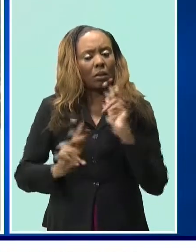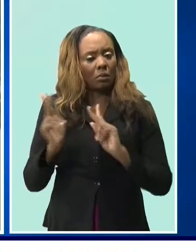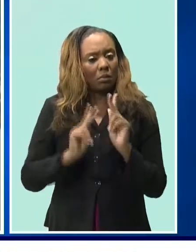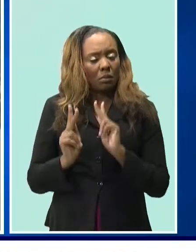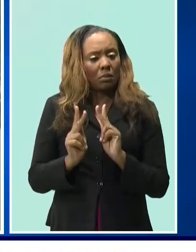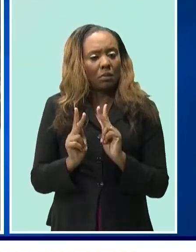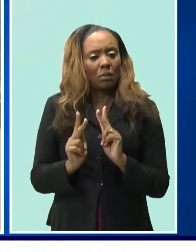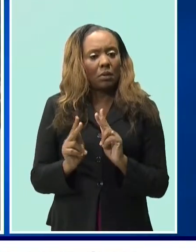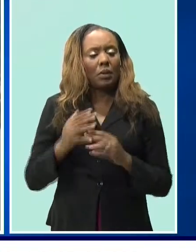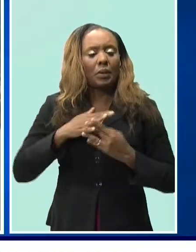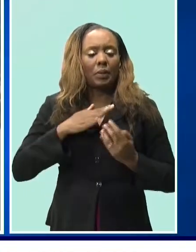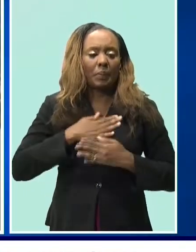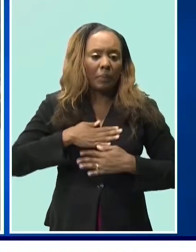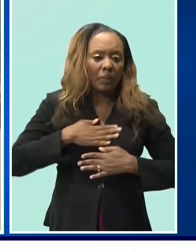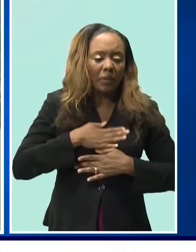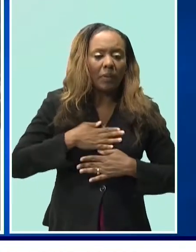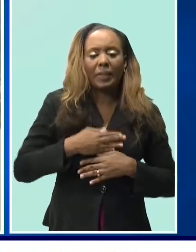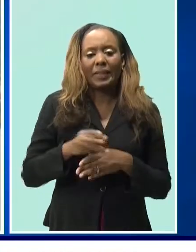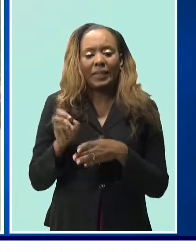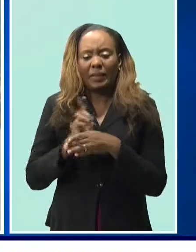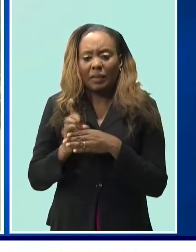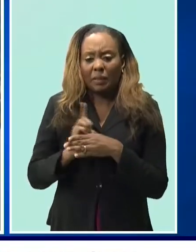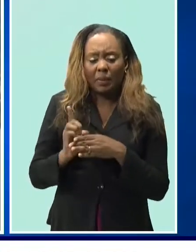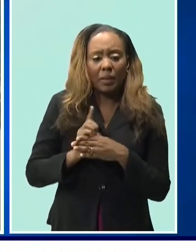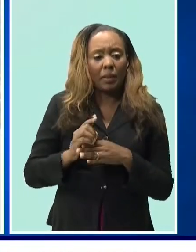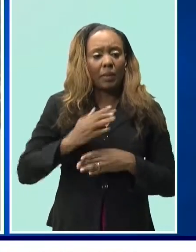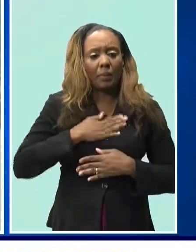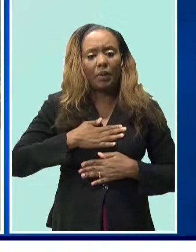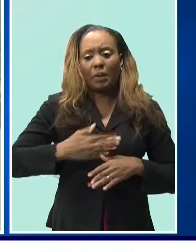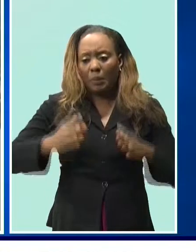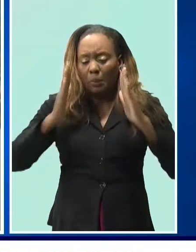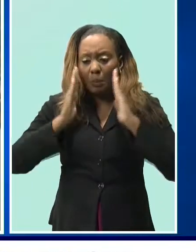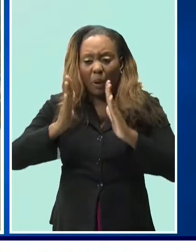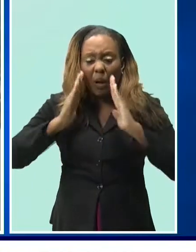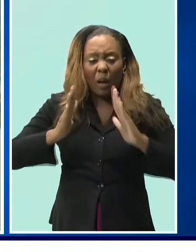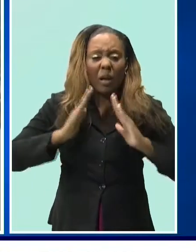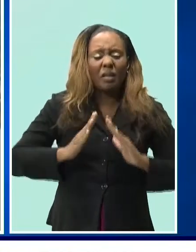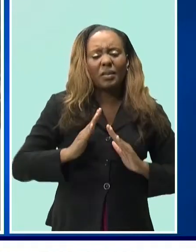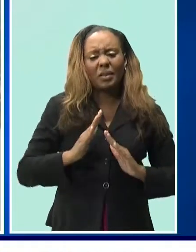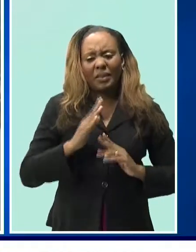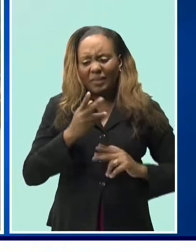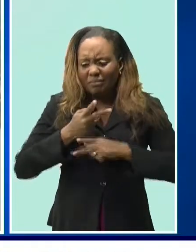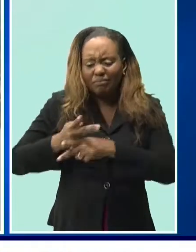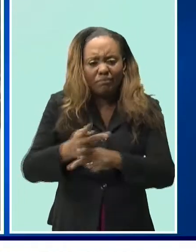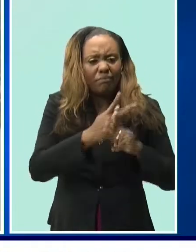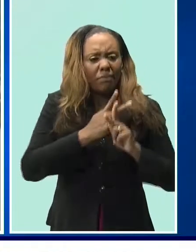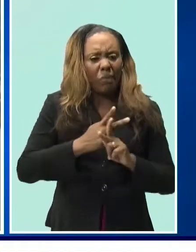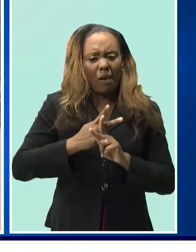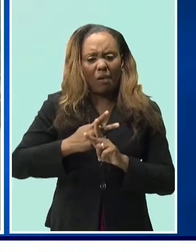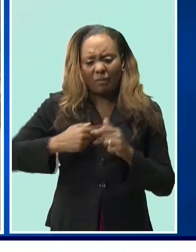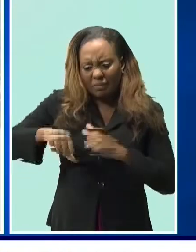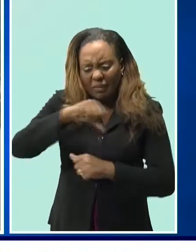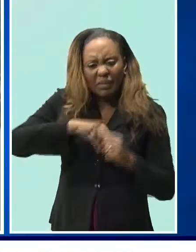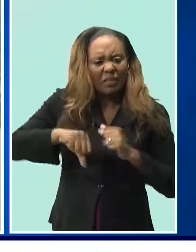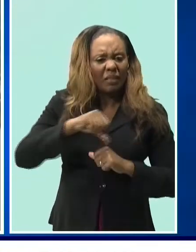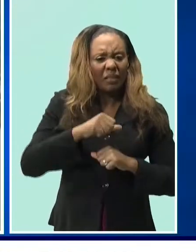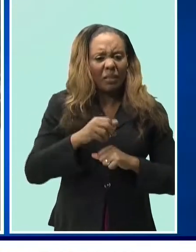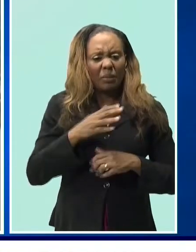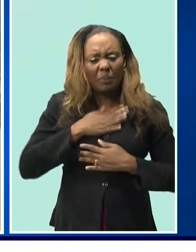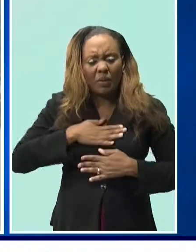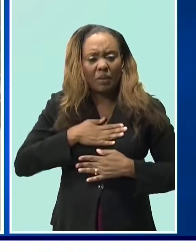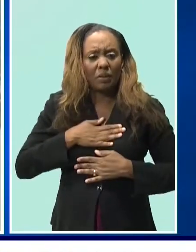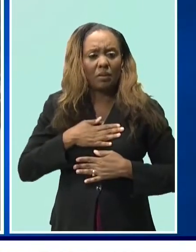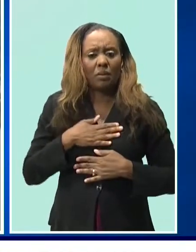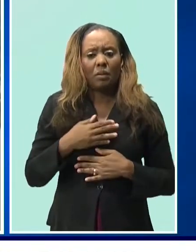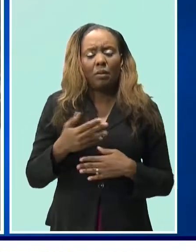to observe the level of discipline and care and compassion for one another that would get us through the